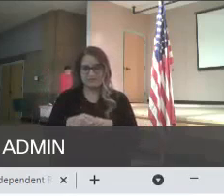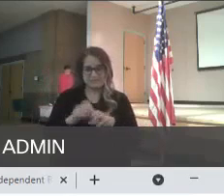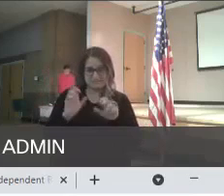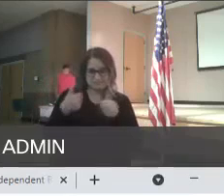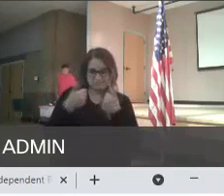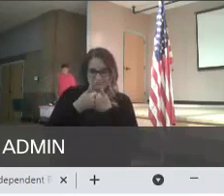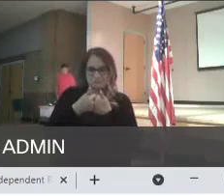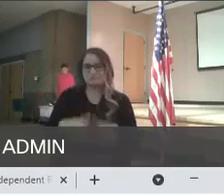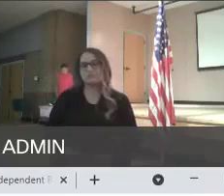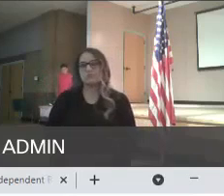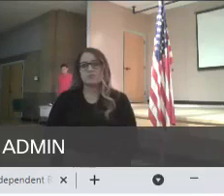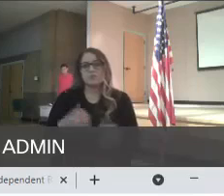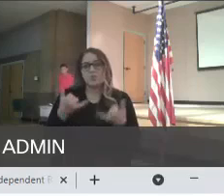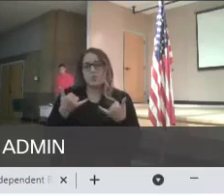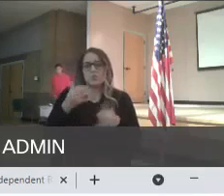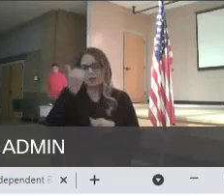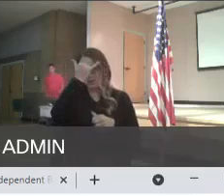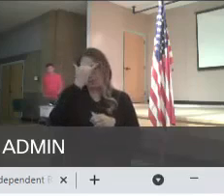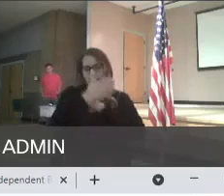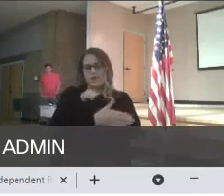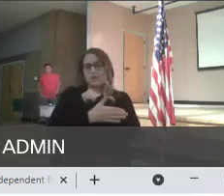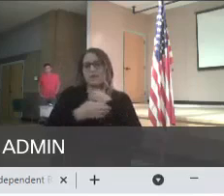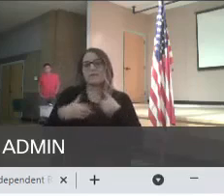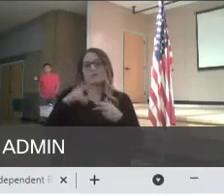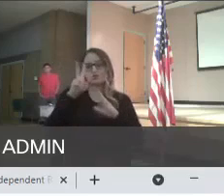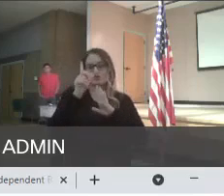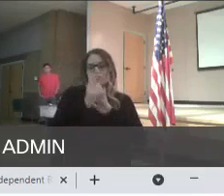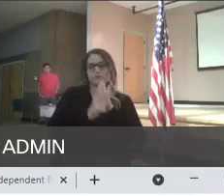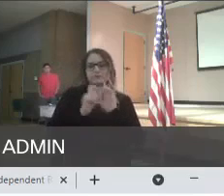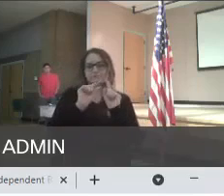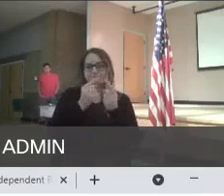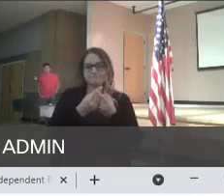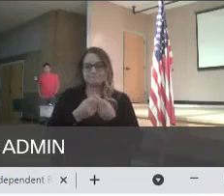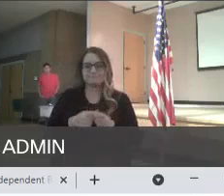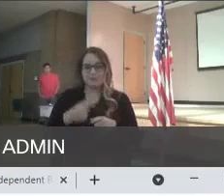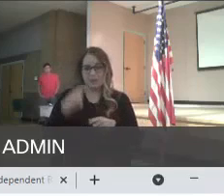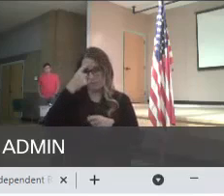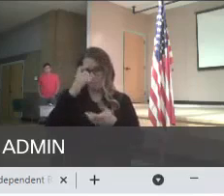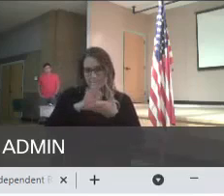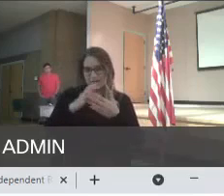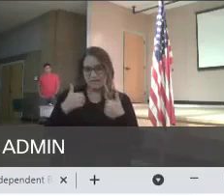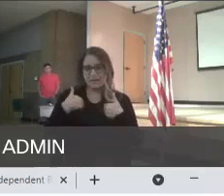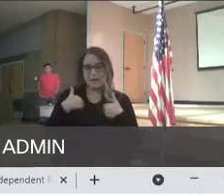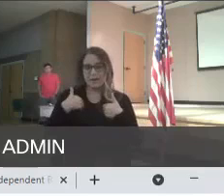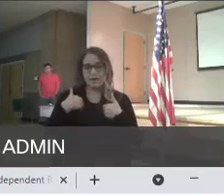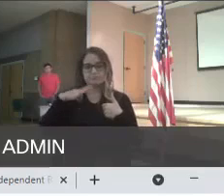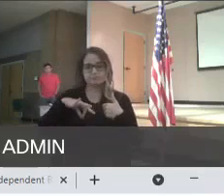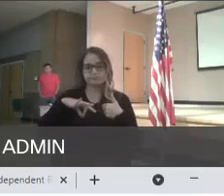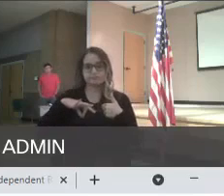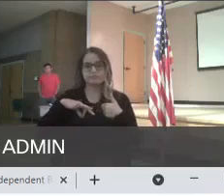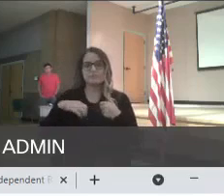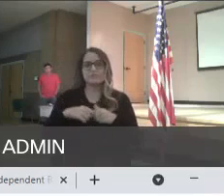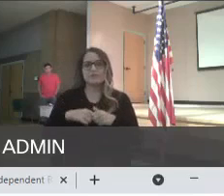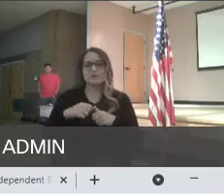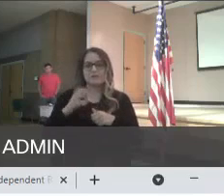challenge. Currently, Yuma County has two legislative districts, which I believe have really benefited us, as we